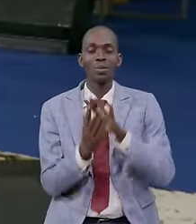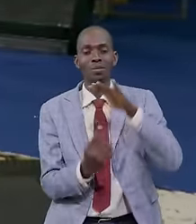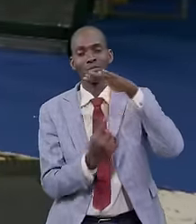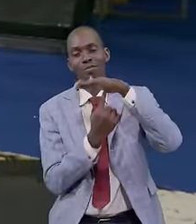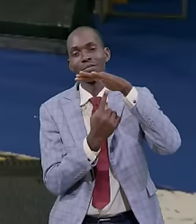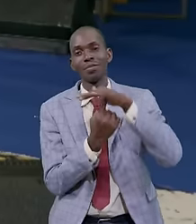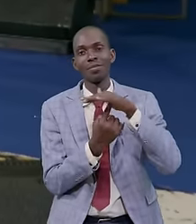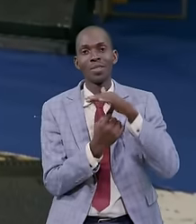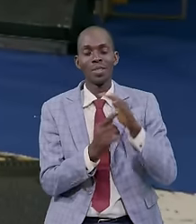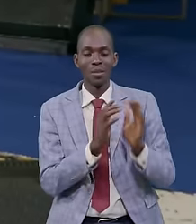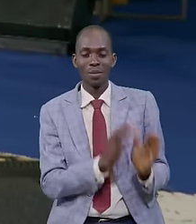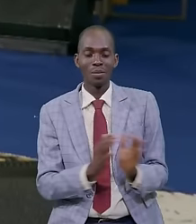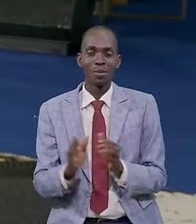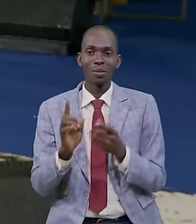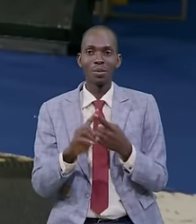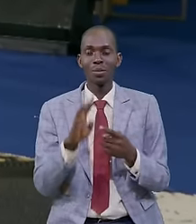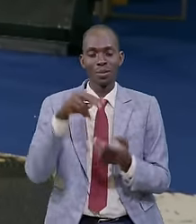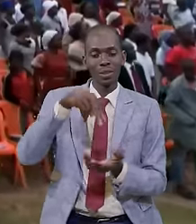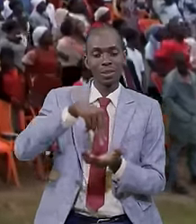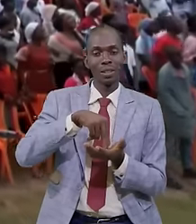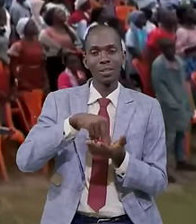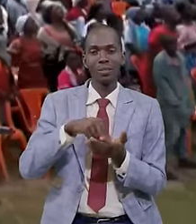designed to stand out.